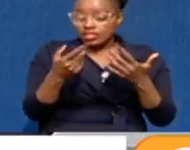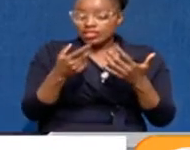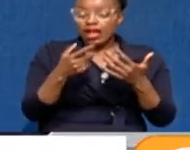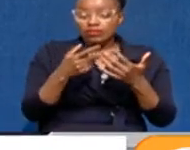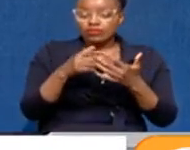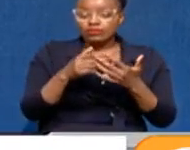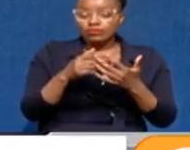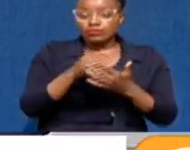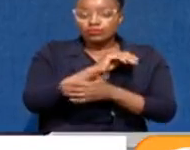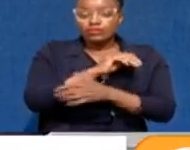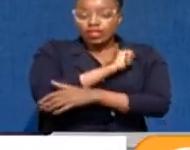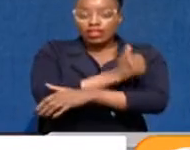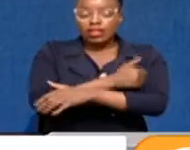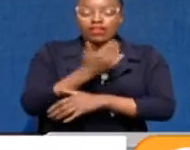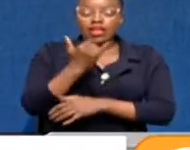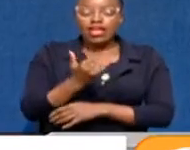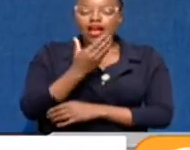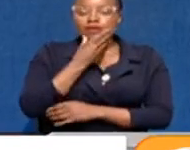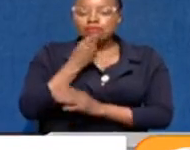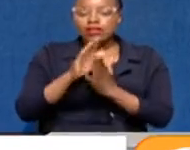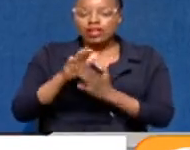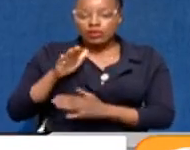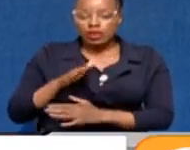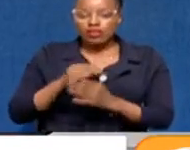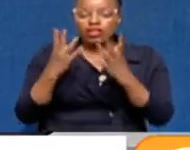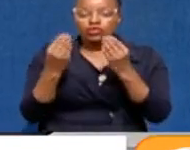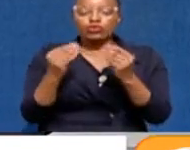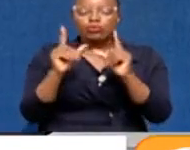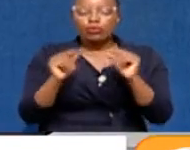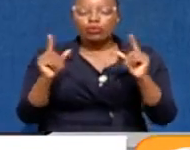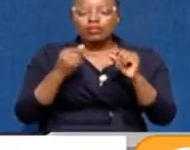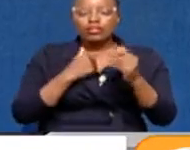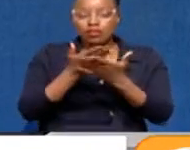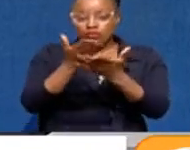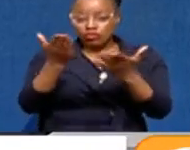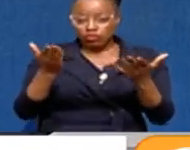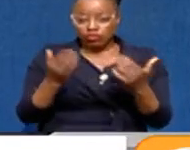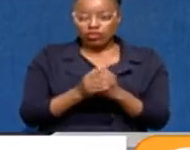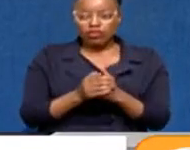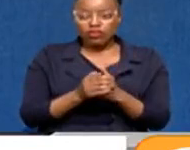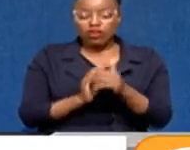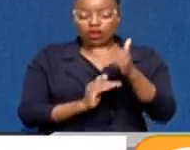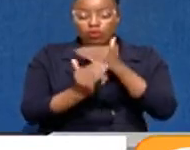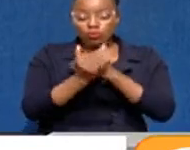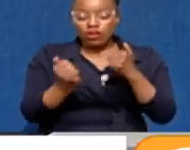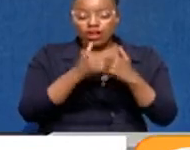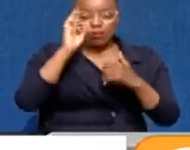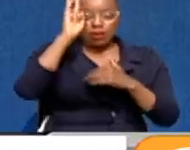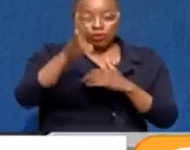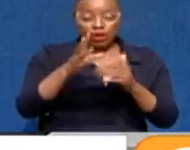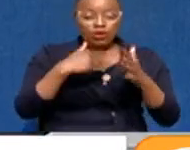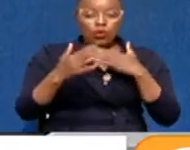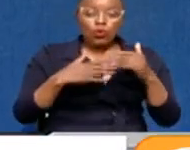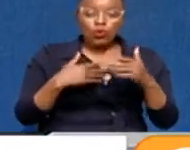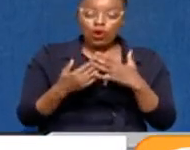weapon? Dear young men and women, I have a simple message for you. Morning will come whether